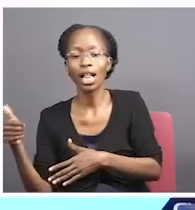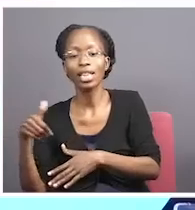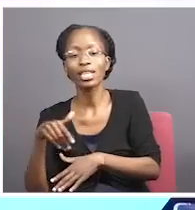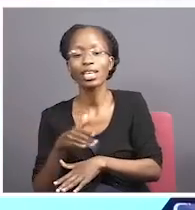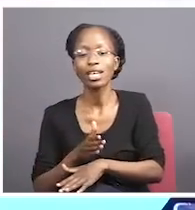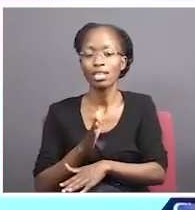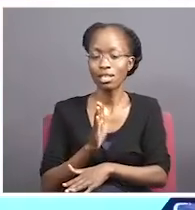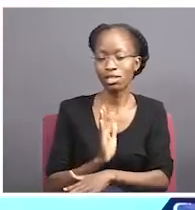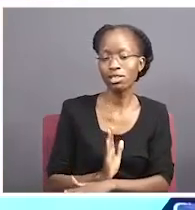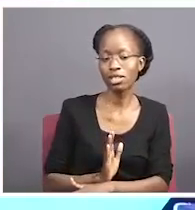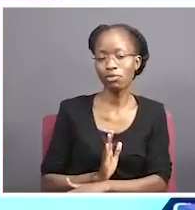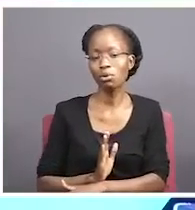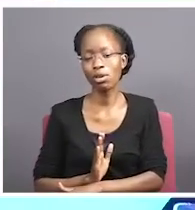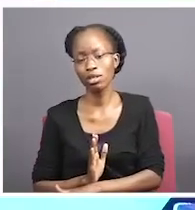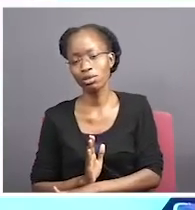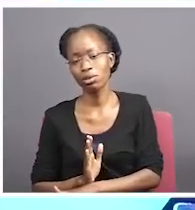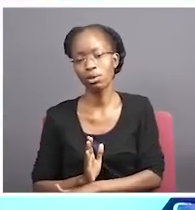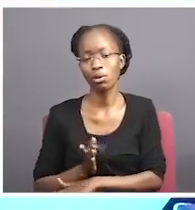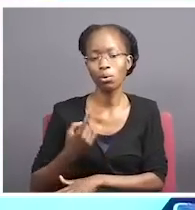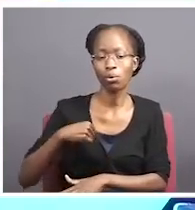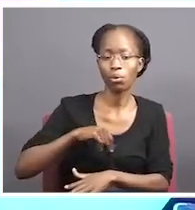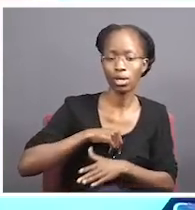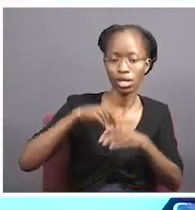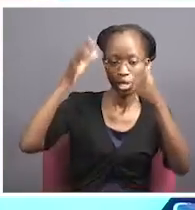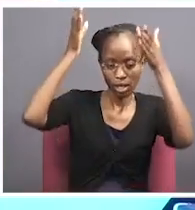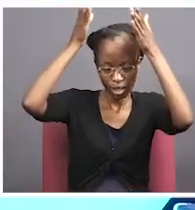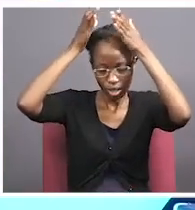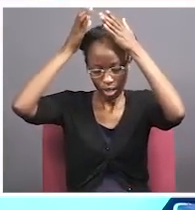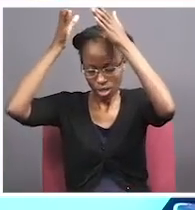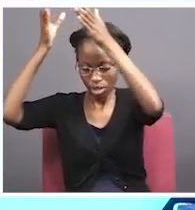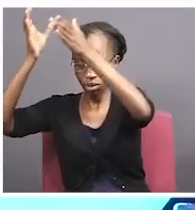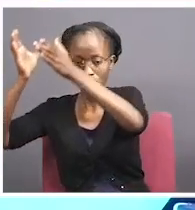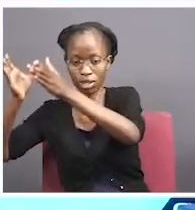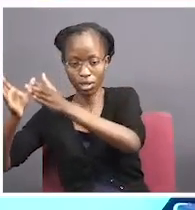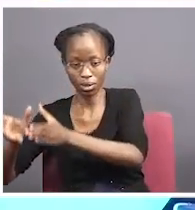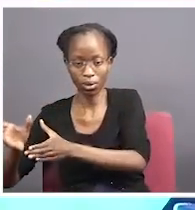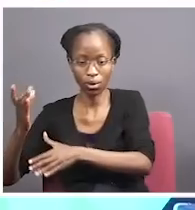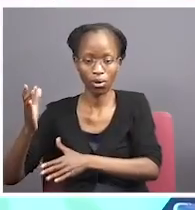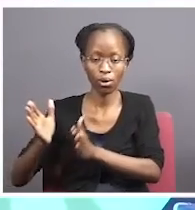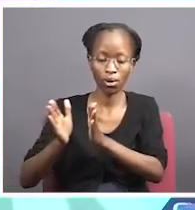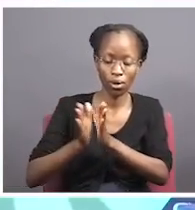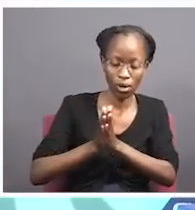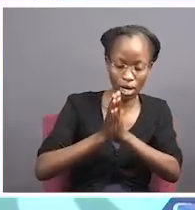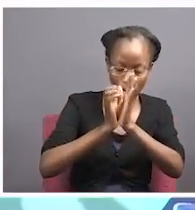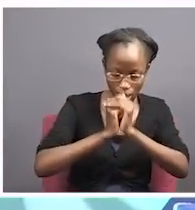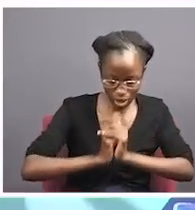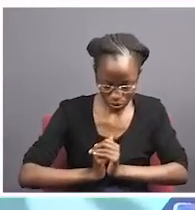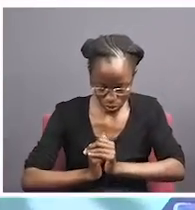lifted above all other gods. We lay